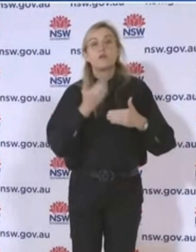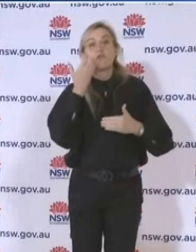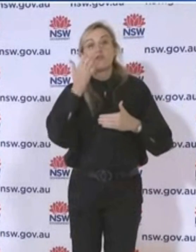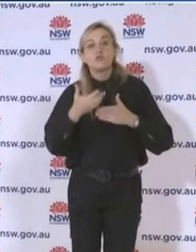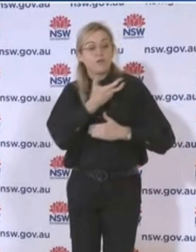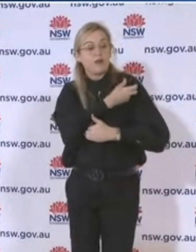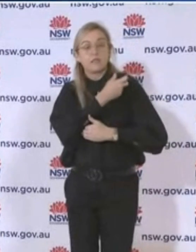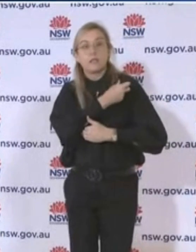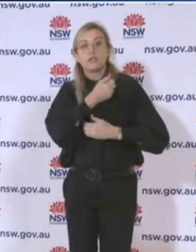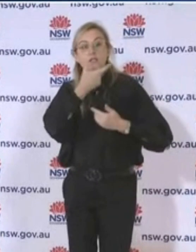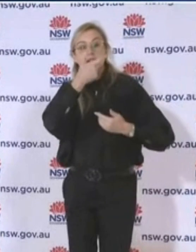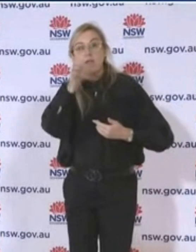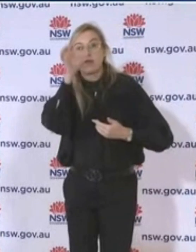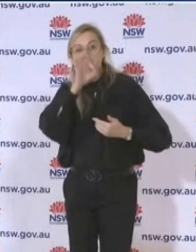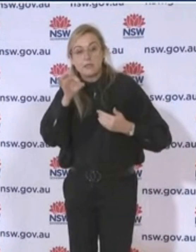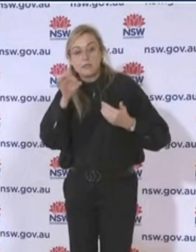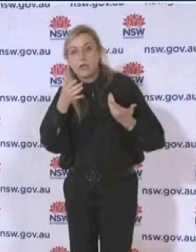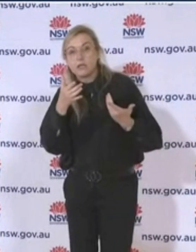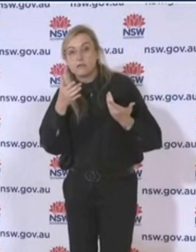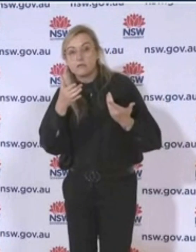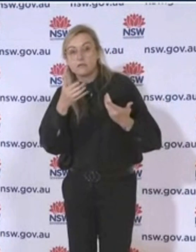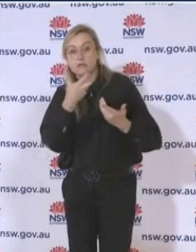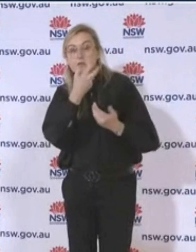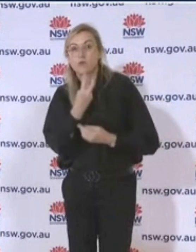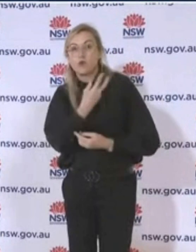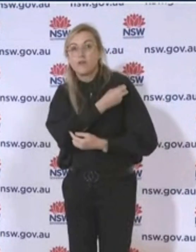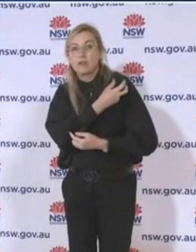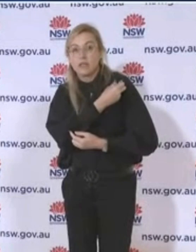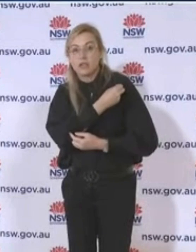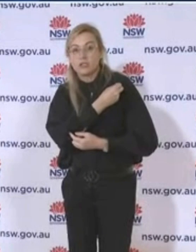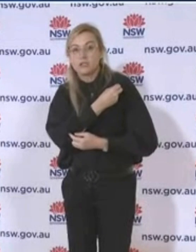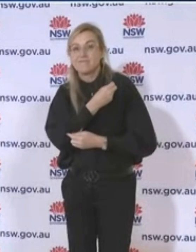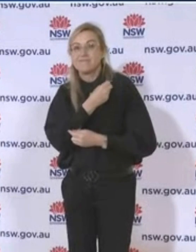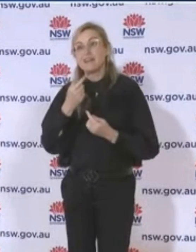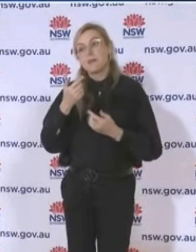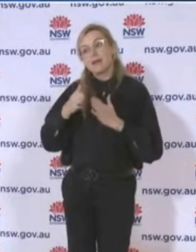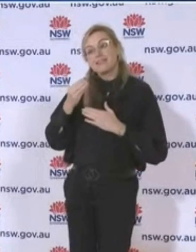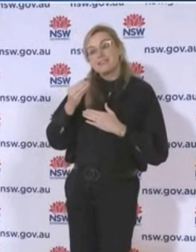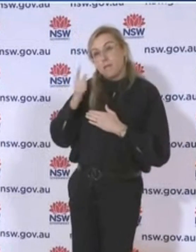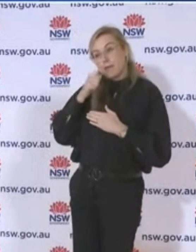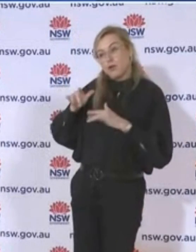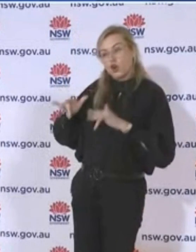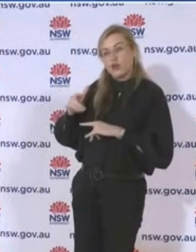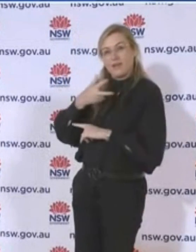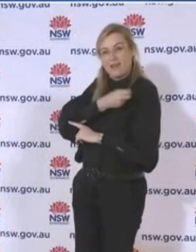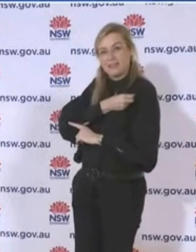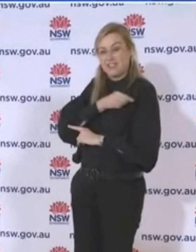and open up, you have to accept there will be people who aren't vaccinated and sometimes those that are, but very